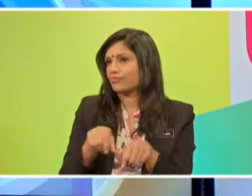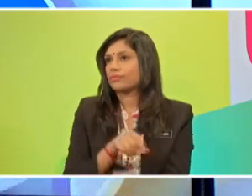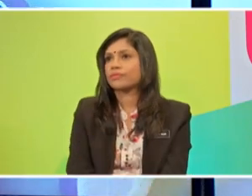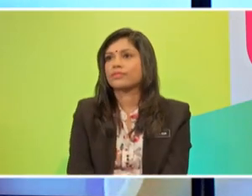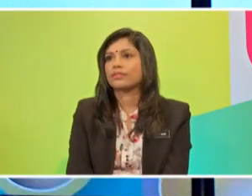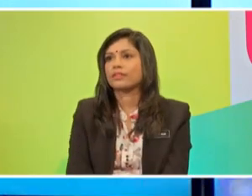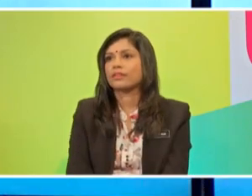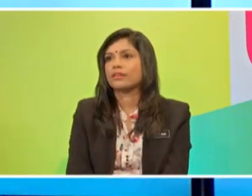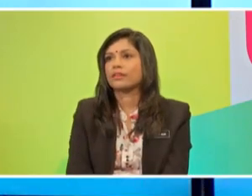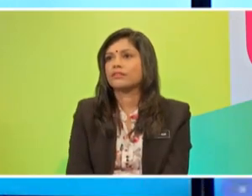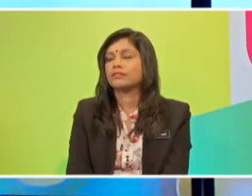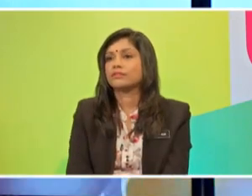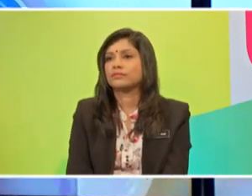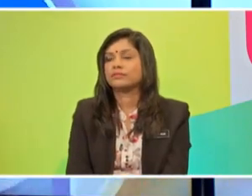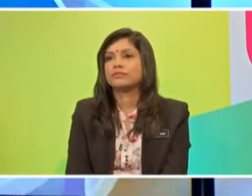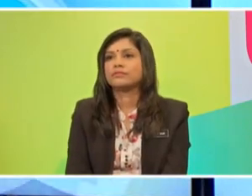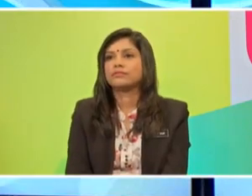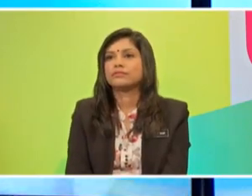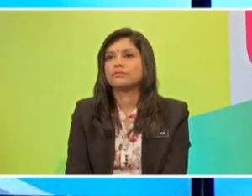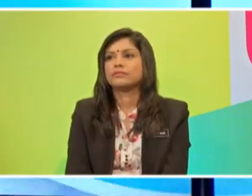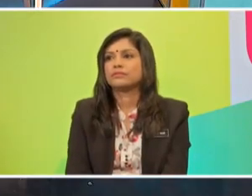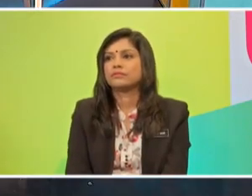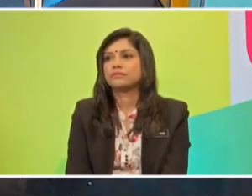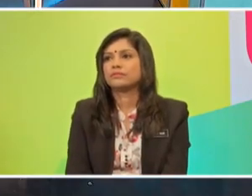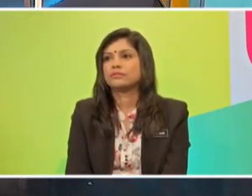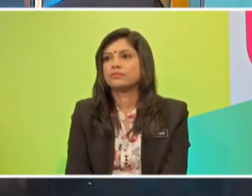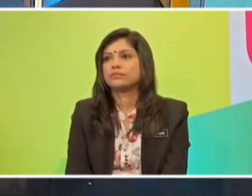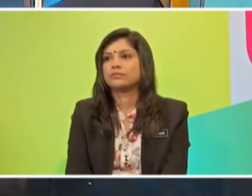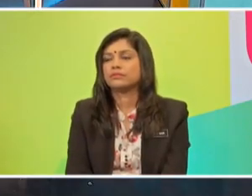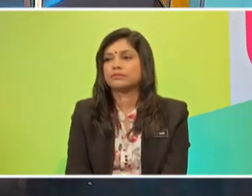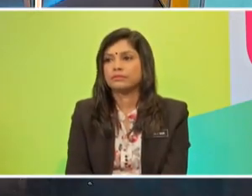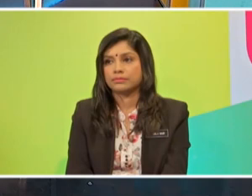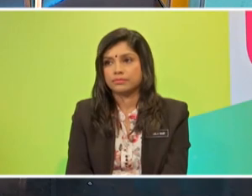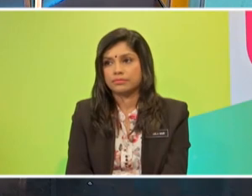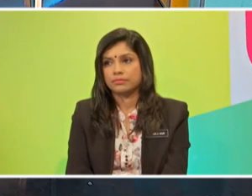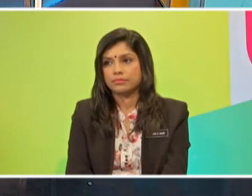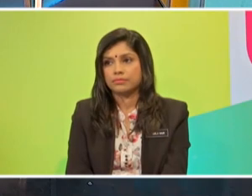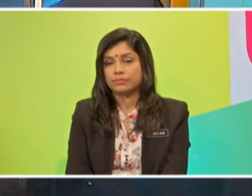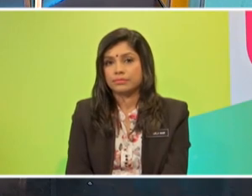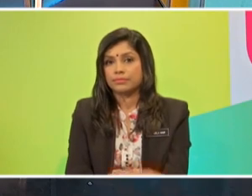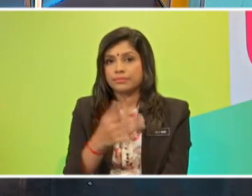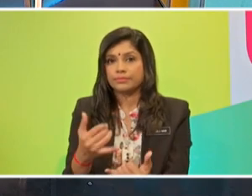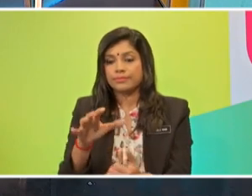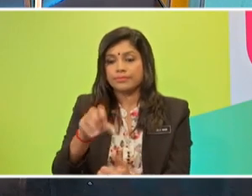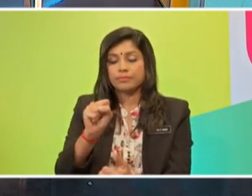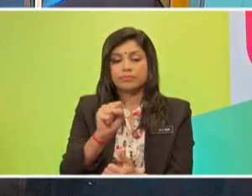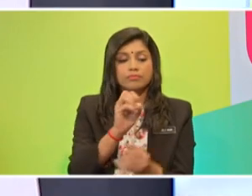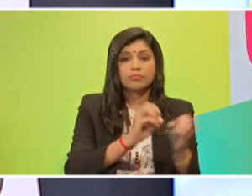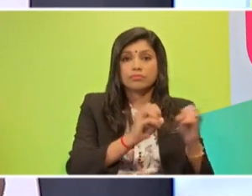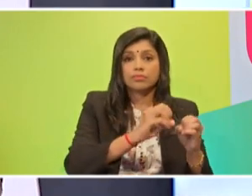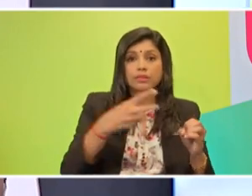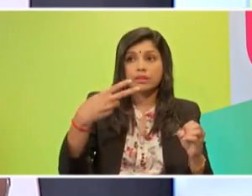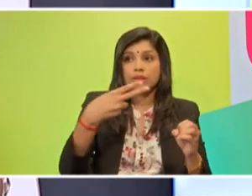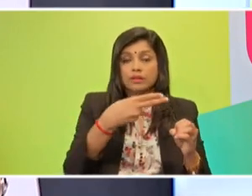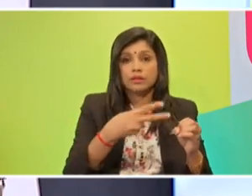Yes, Sean. Okay, now put aside this paper. Okay, take the other one, mm-hmm. the one with